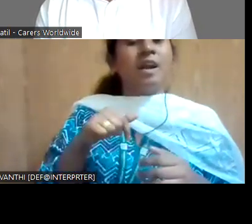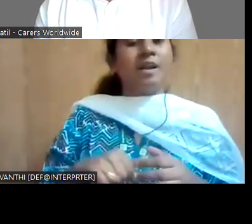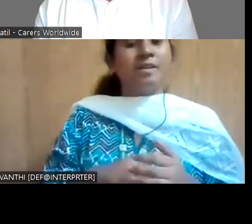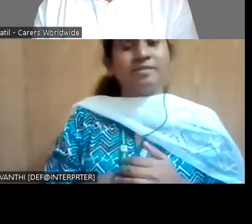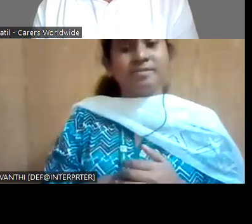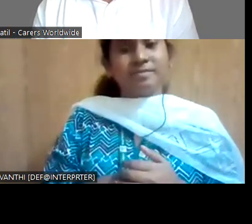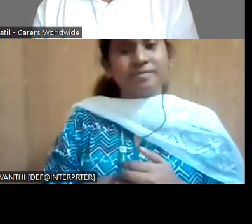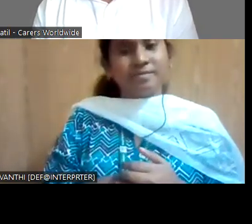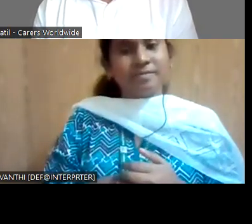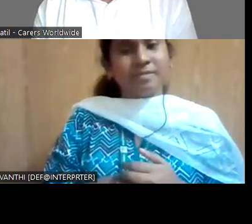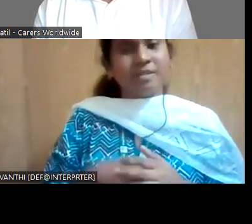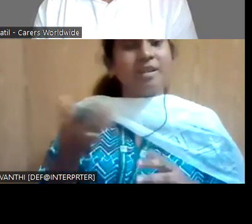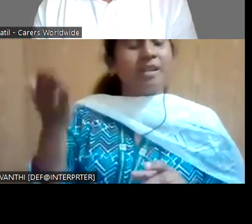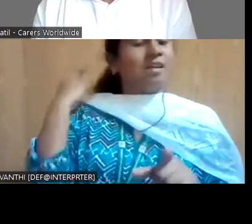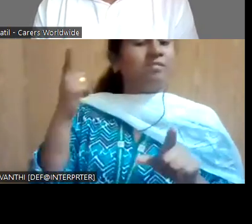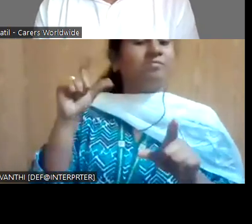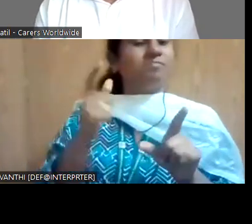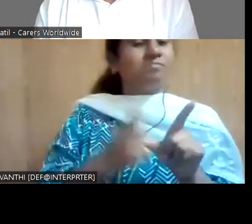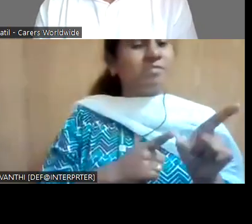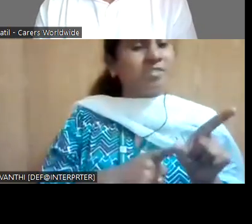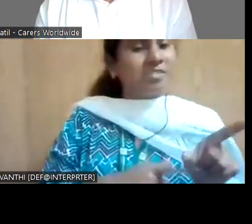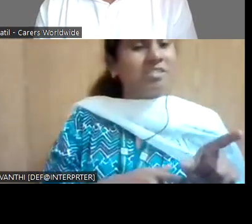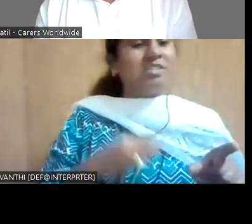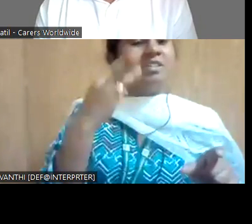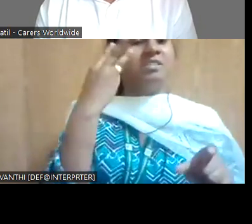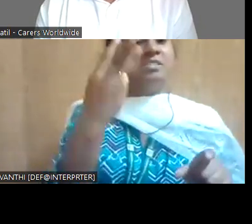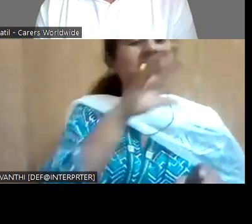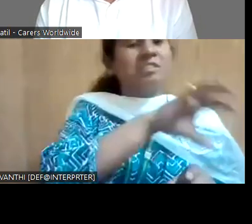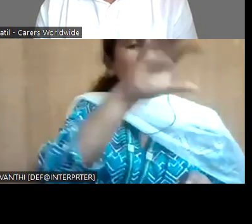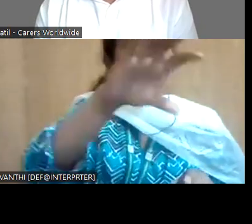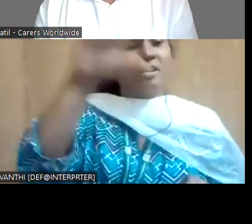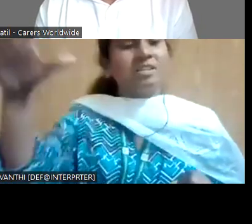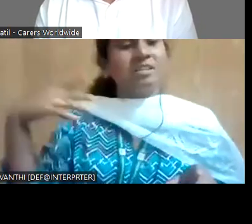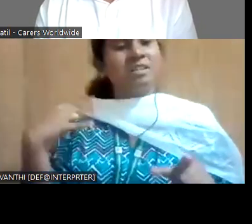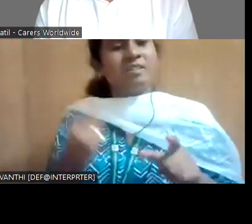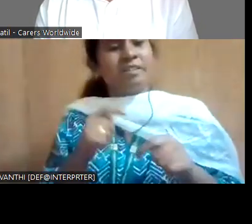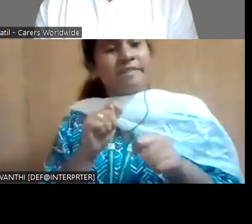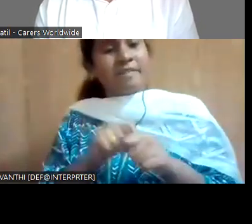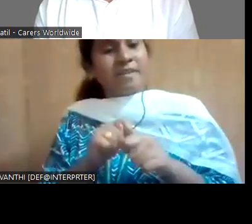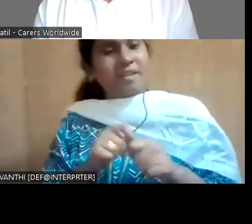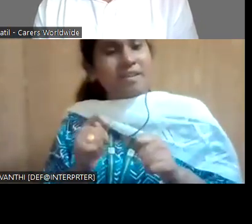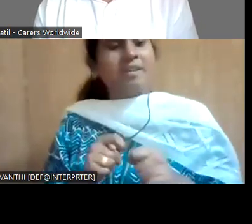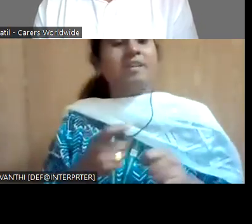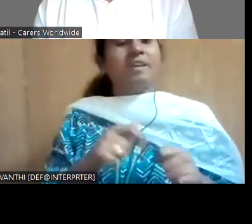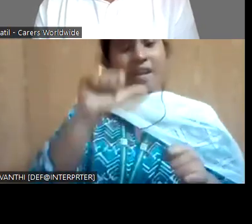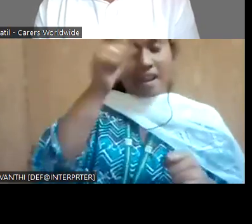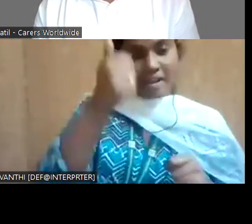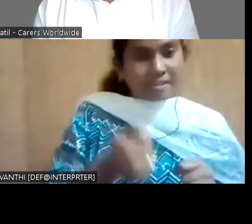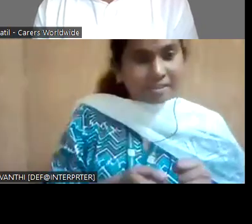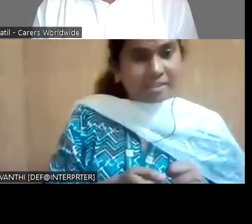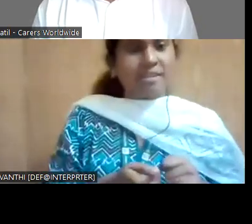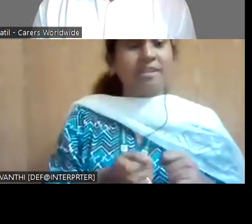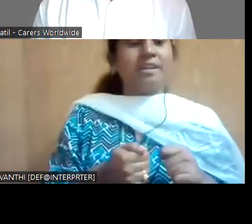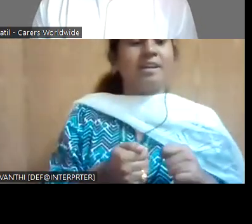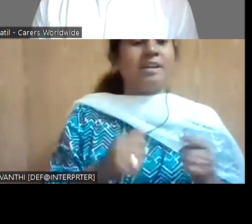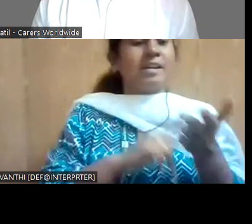going for last 10 years in three countries. We are working in India, Nepal, and Bangladesh. Very soon, we'll be planning to